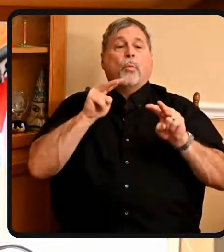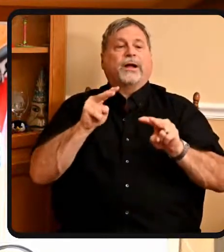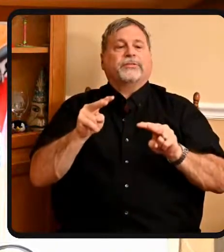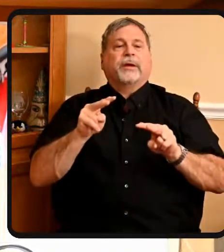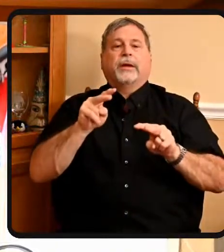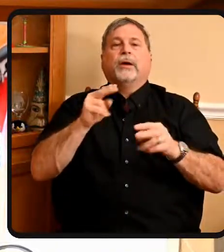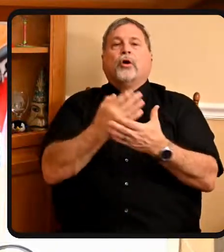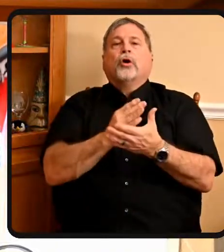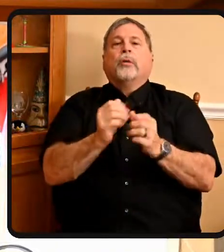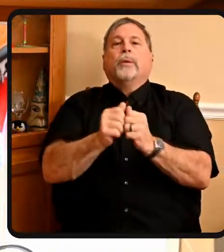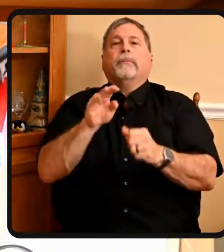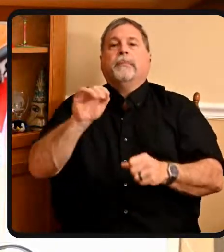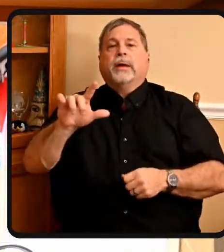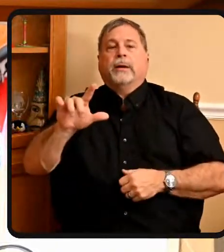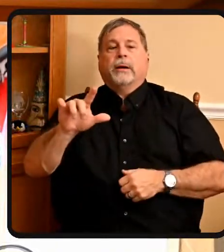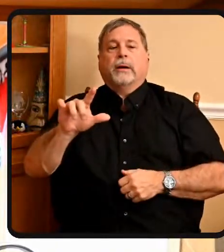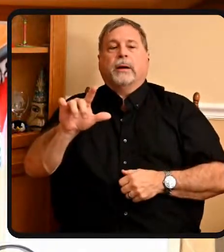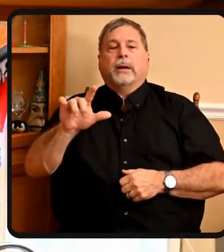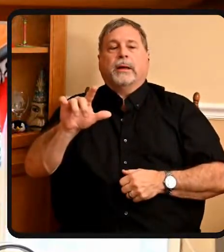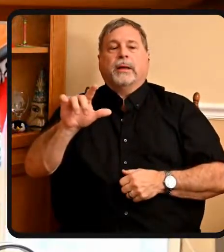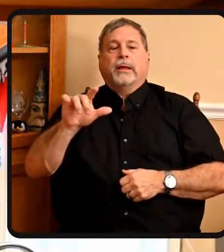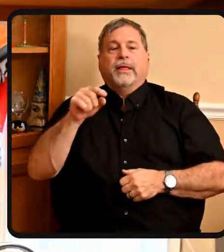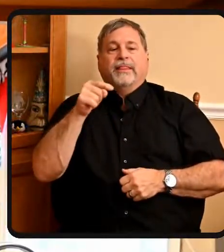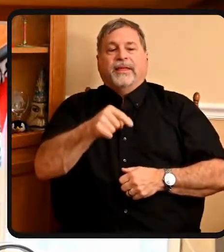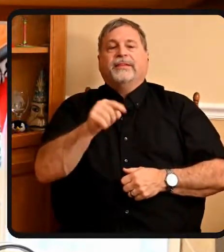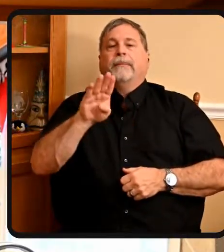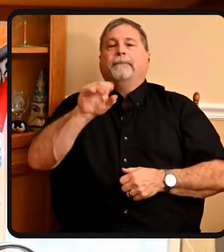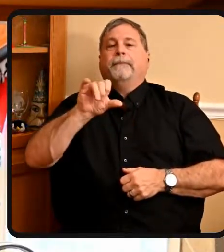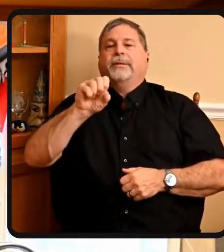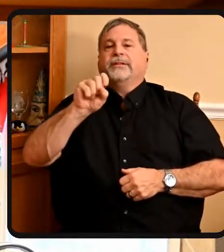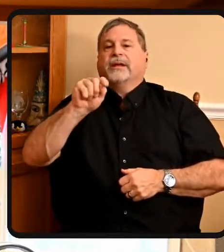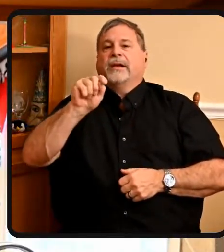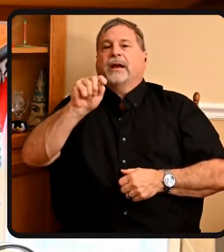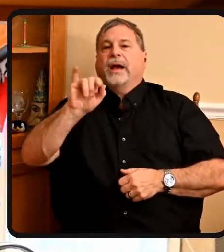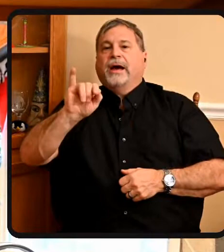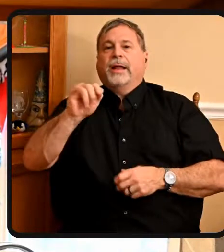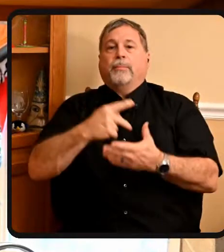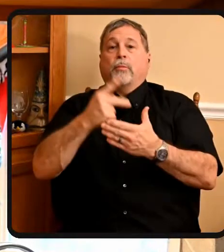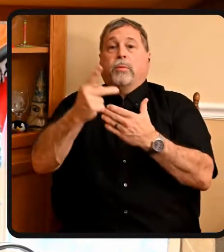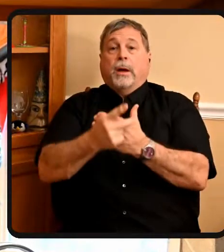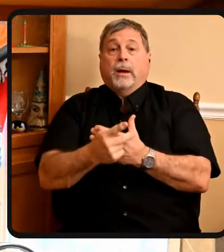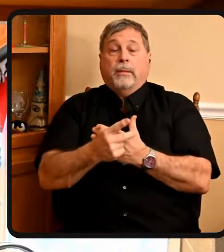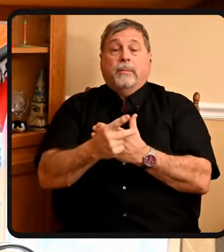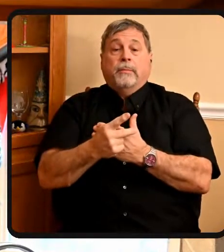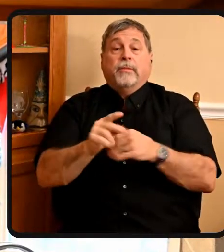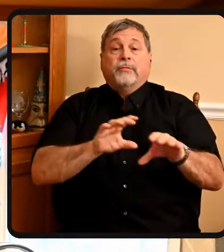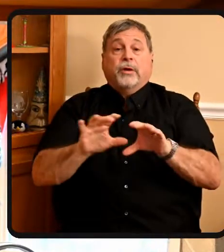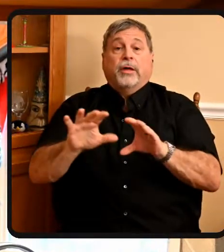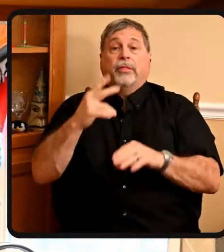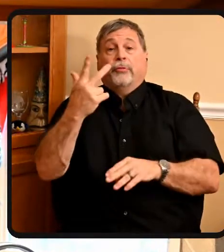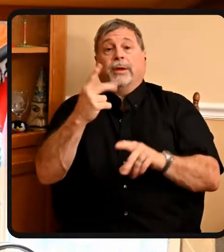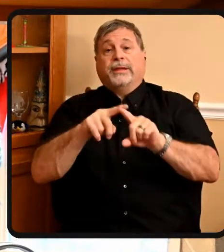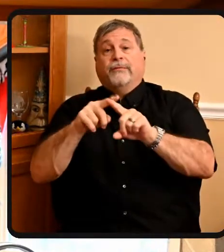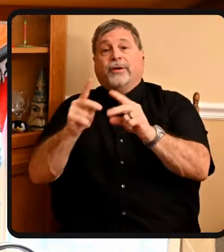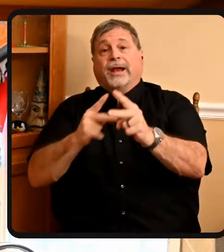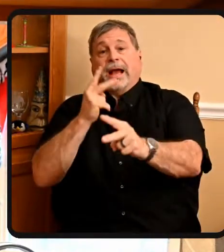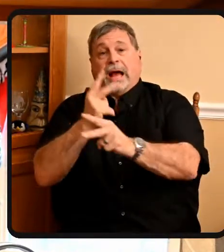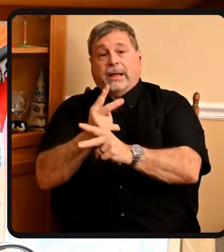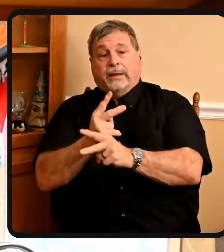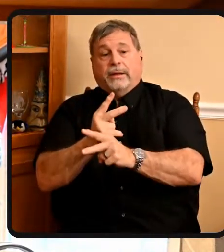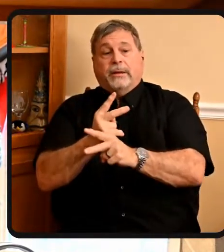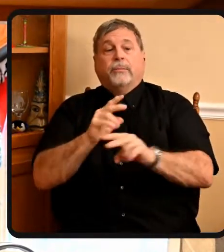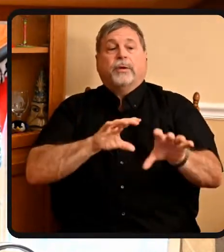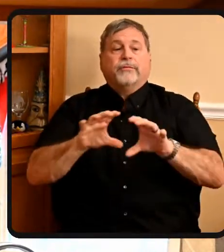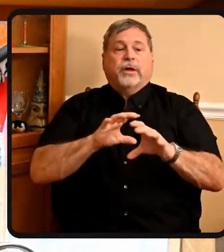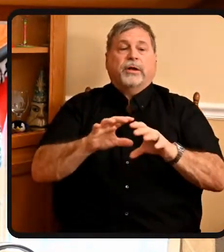you've enjoyed watching Cooking with Bill. This is our biscotti program, and we've done 3 different